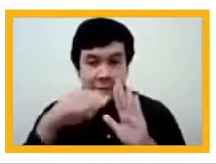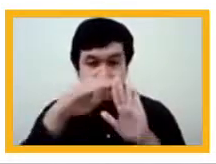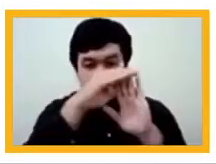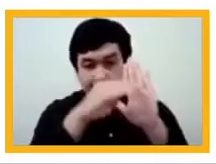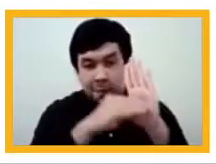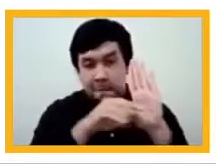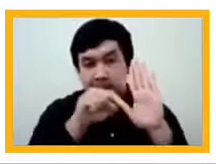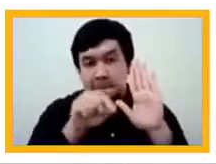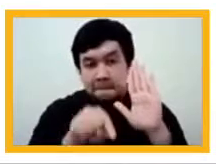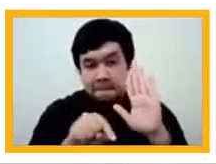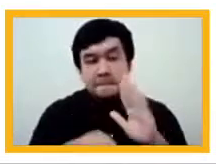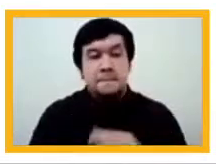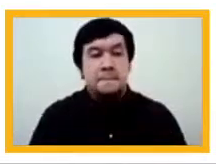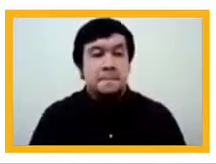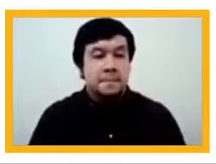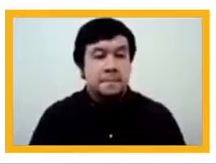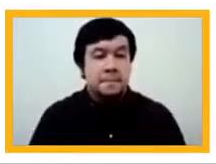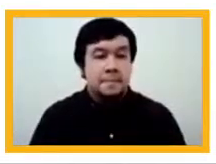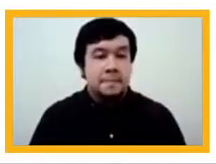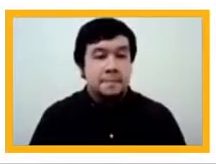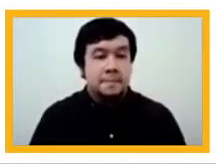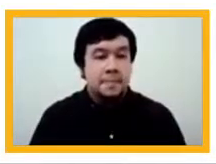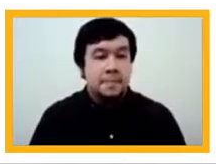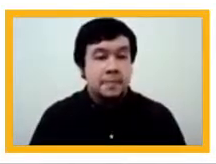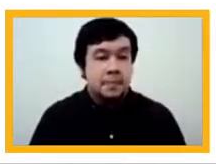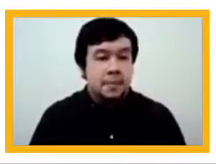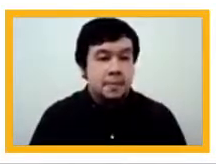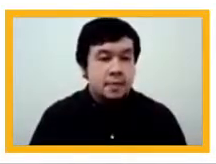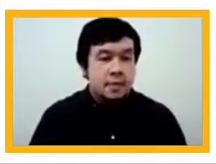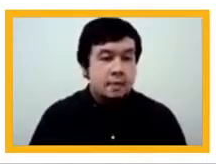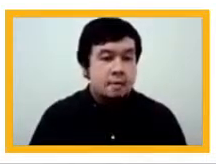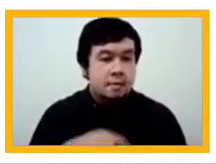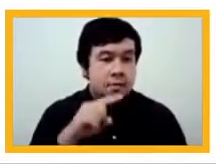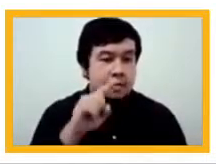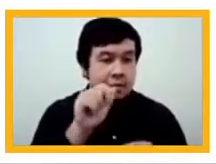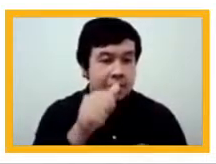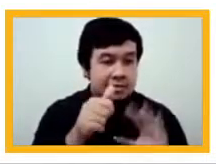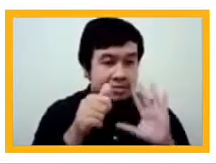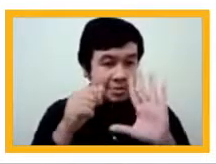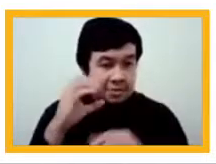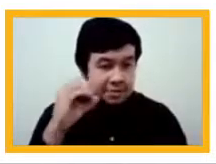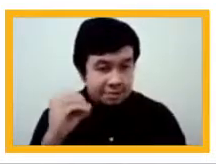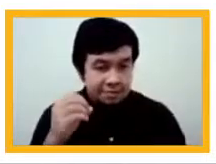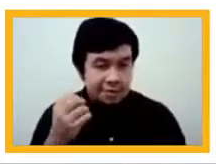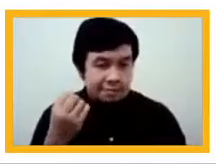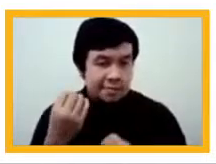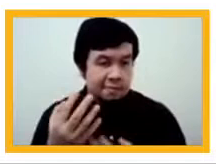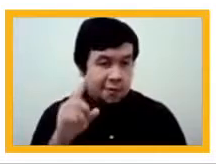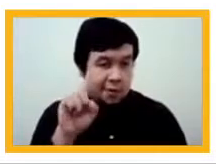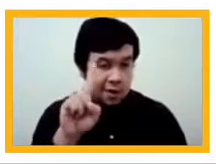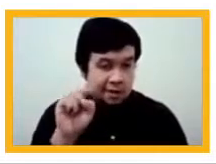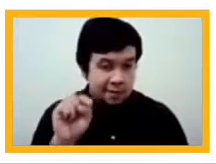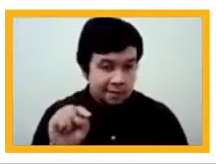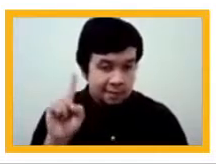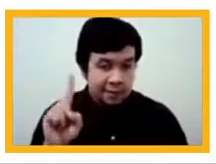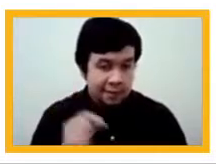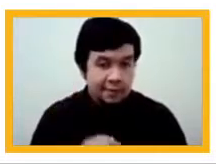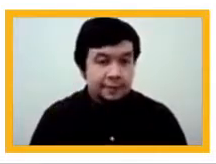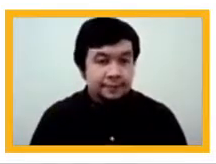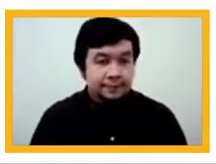1.6 thousand, and the number of industry internship is 1.1 thousand, and overseas education increased to